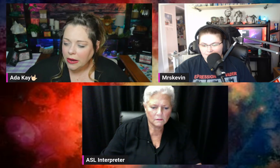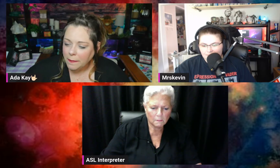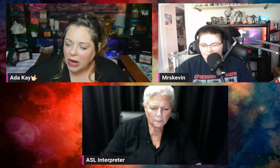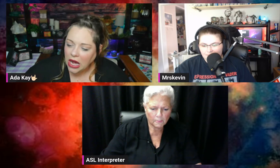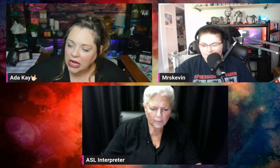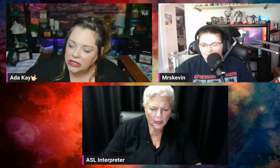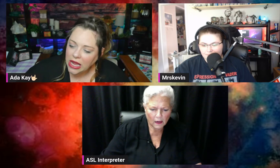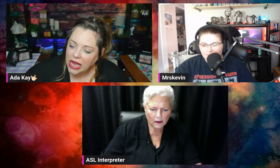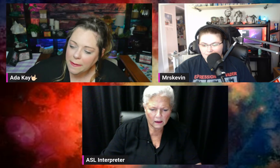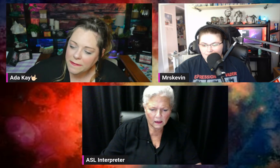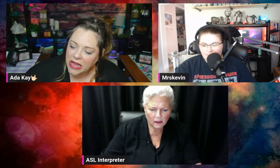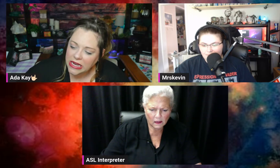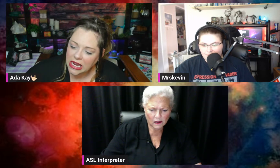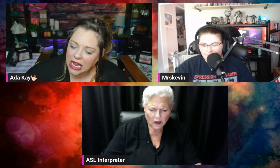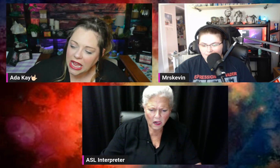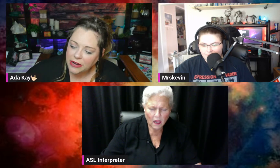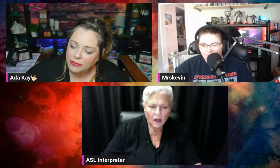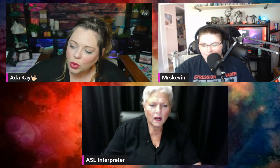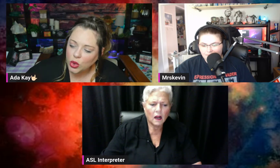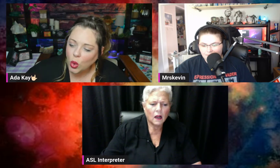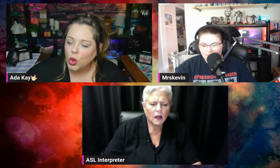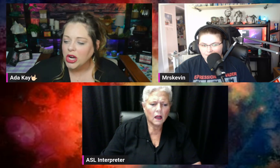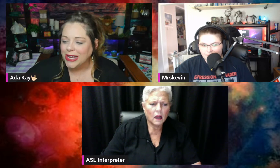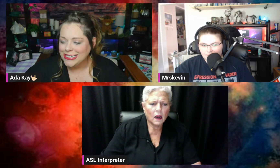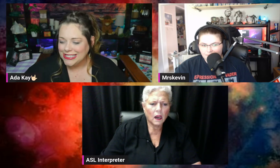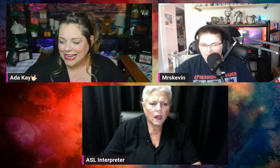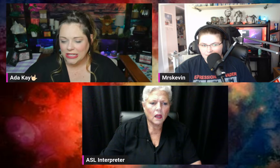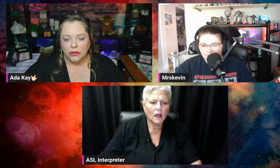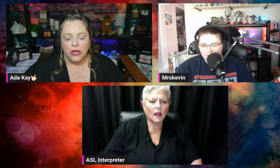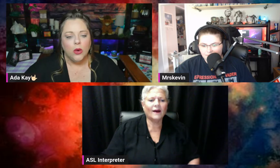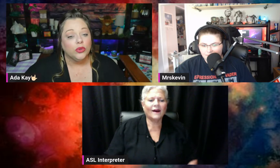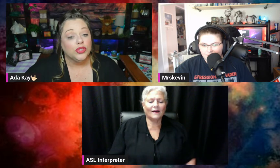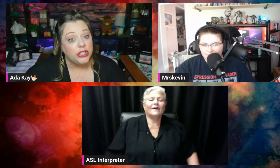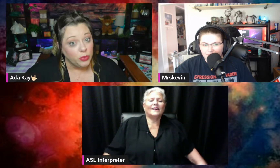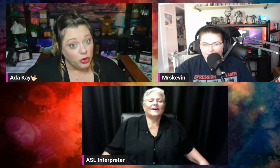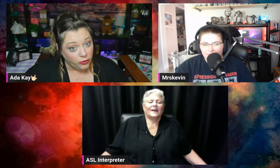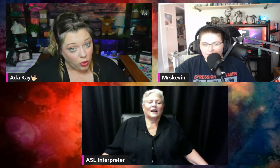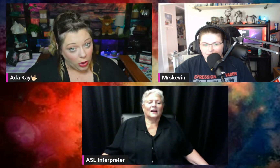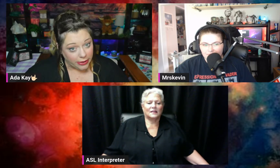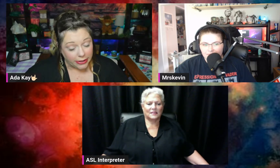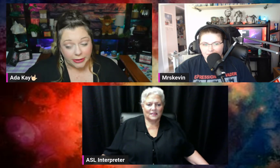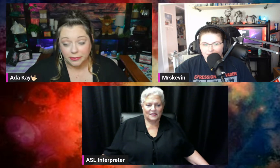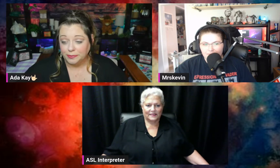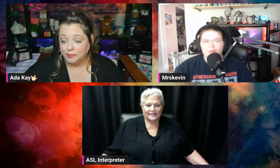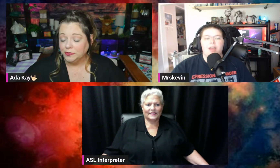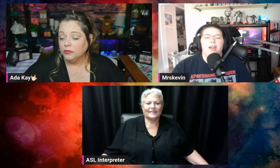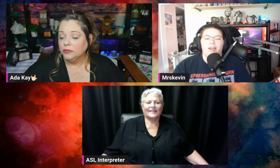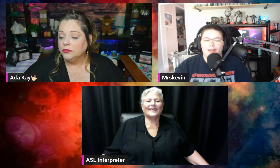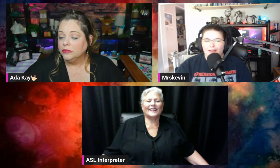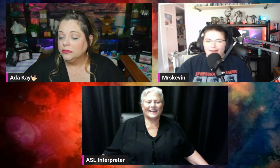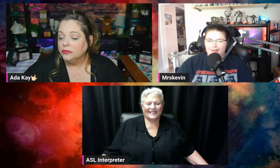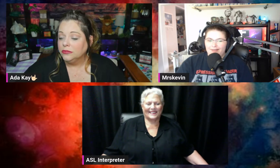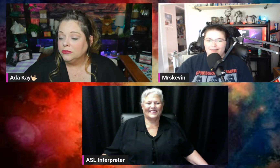said behind bed, headboard, or nightstand. Well, she's moved quite a bit.